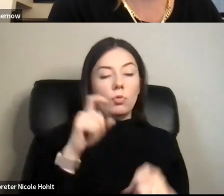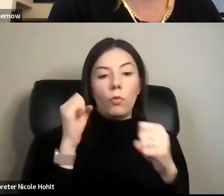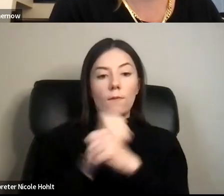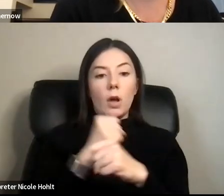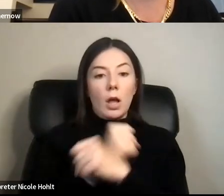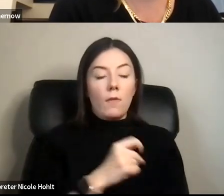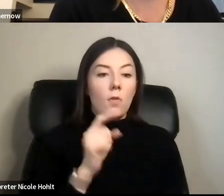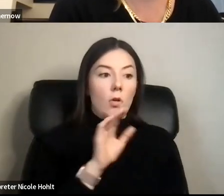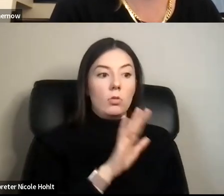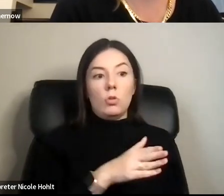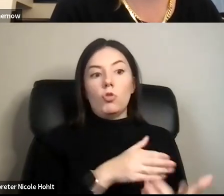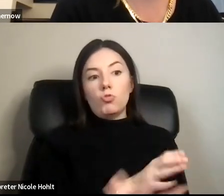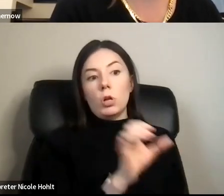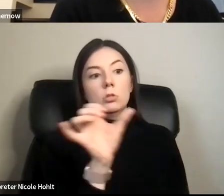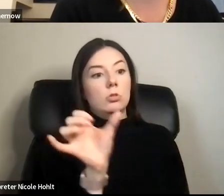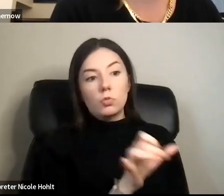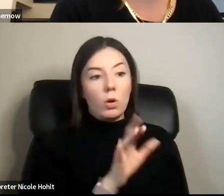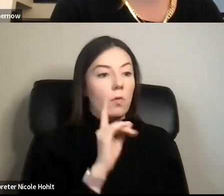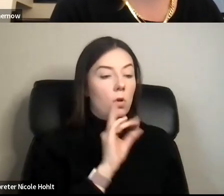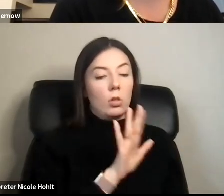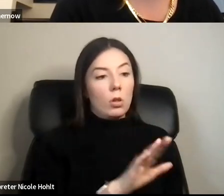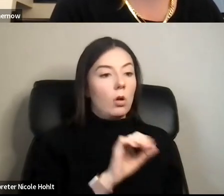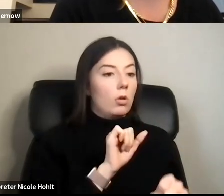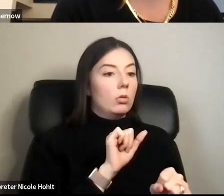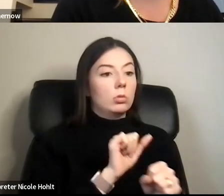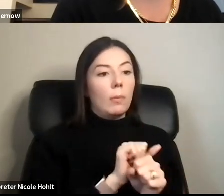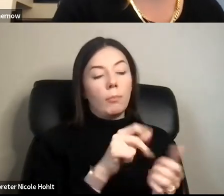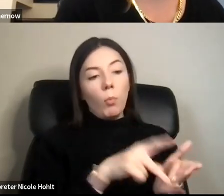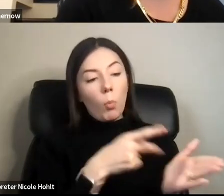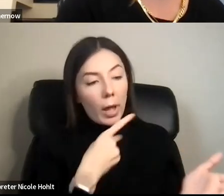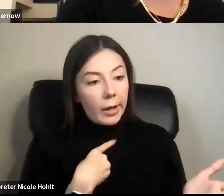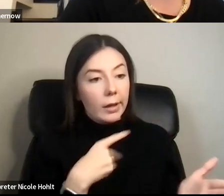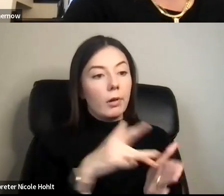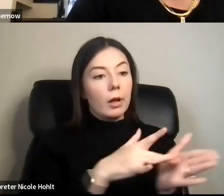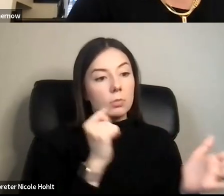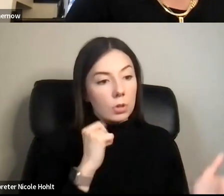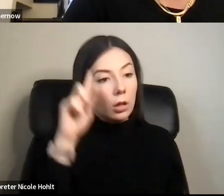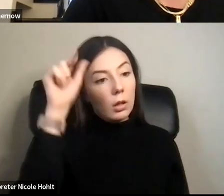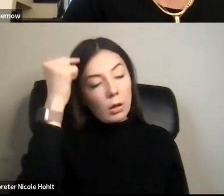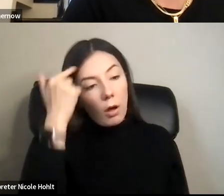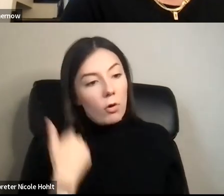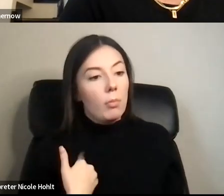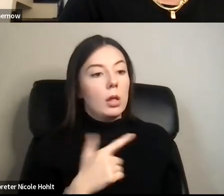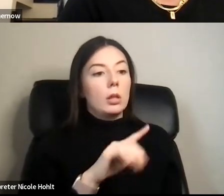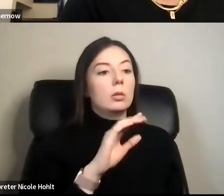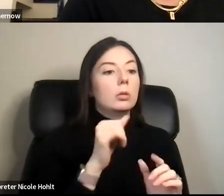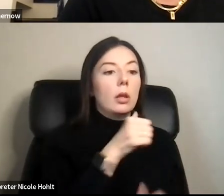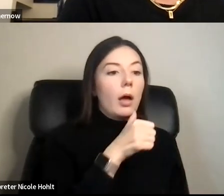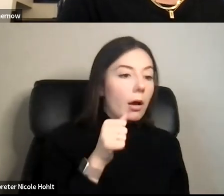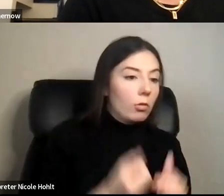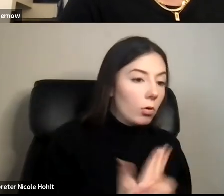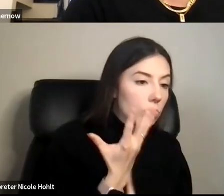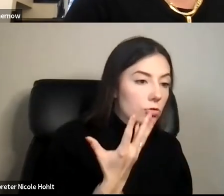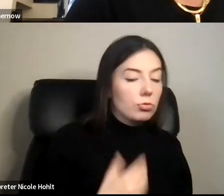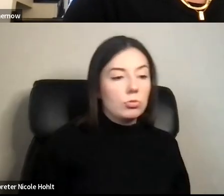far as their wages, the exploitation, the government, the agriculture. I mean, it's